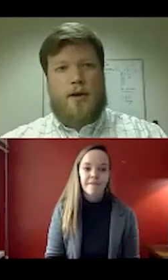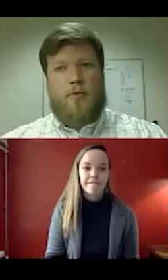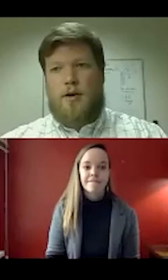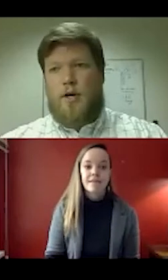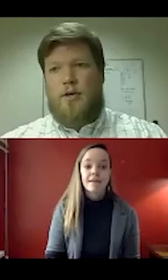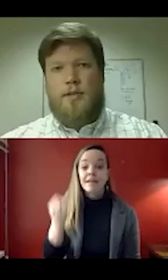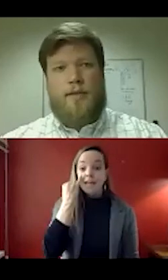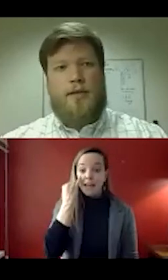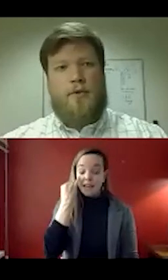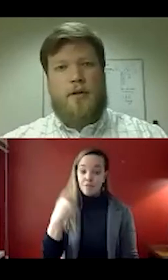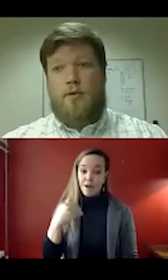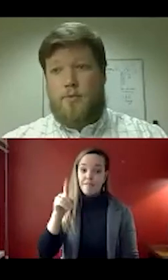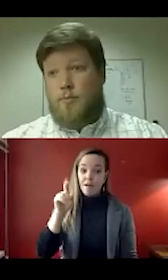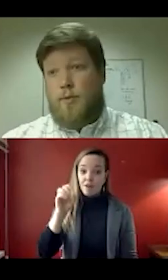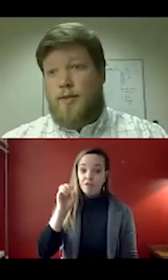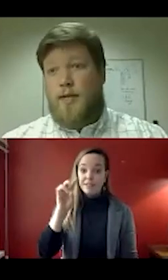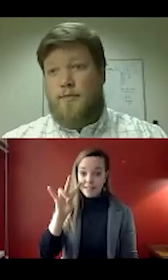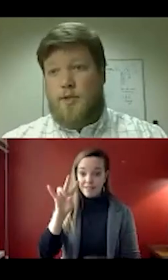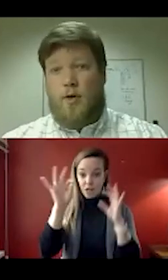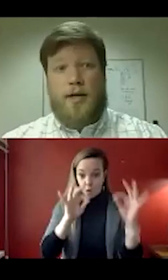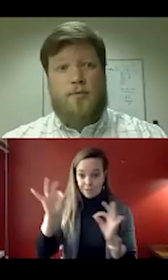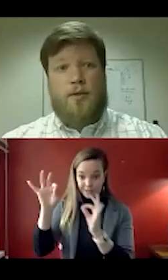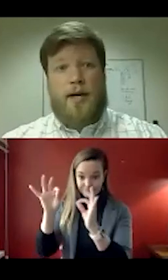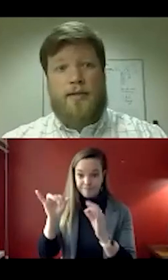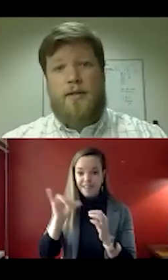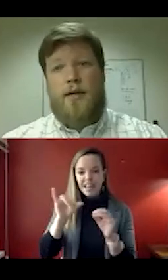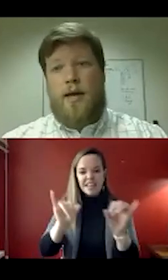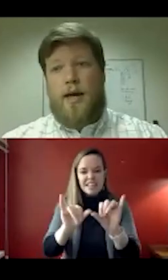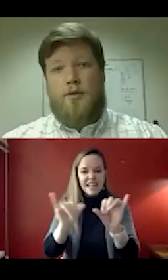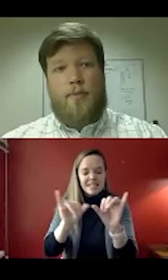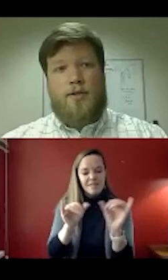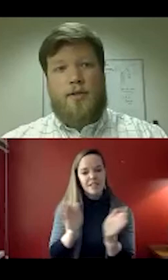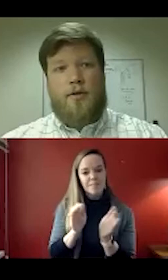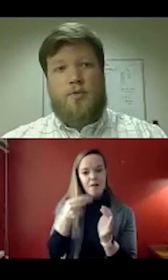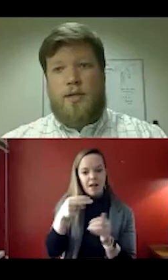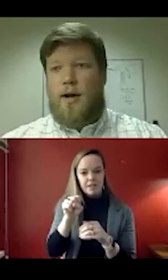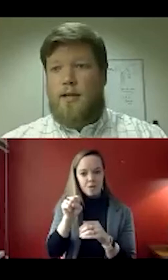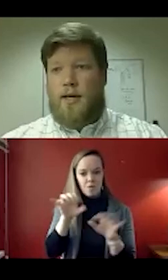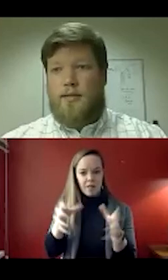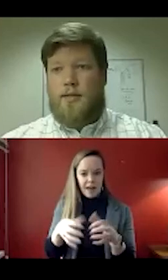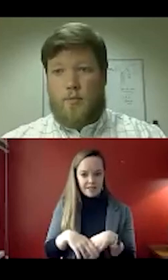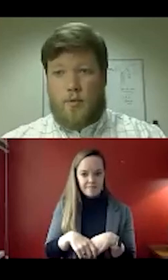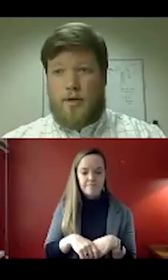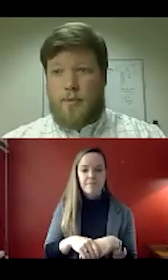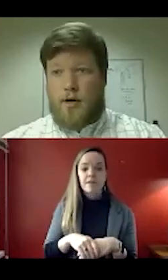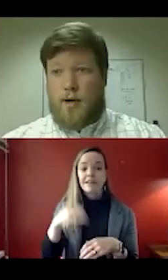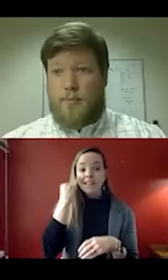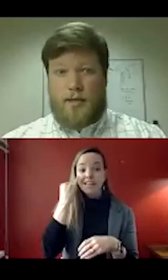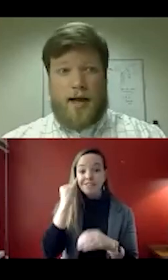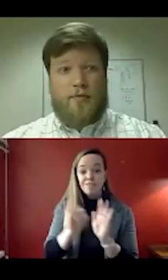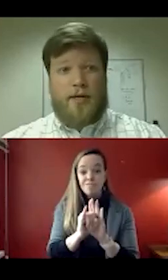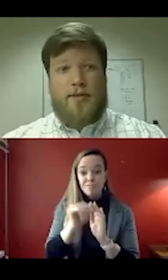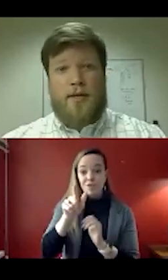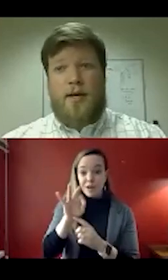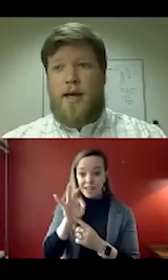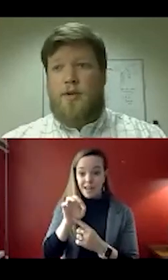particular network of 107 different nodes, which would be about the size of a small high school class, and you imagine that there are 29 cases that we're worried are about being